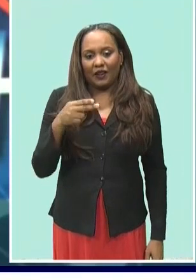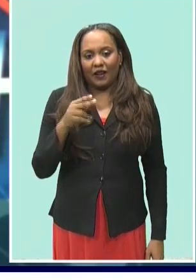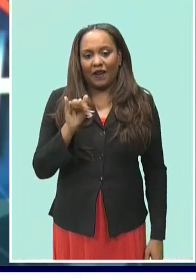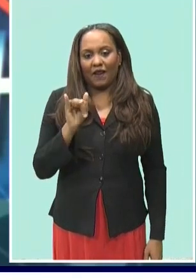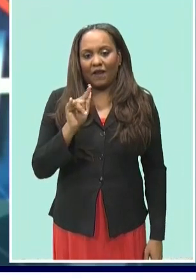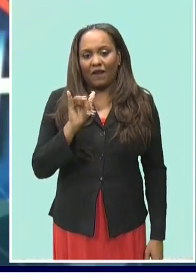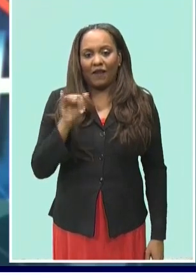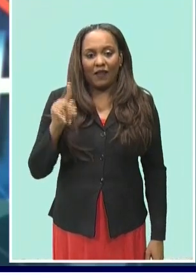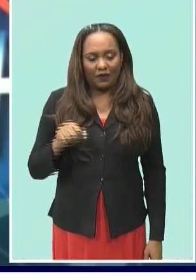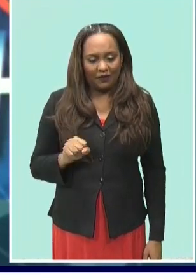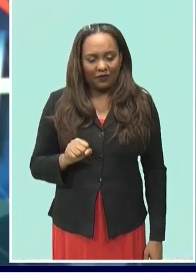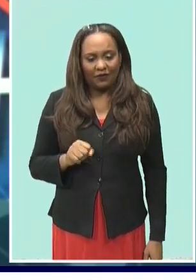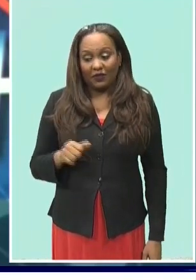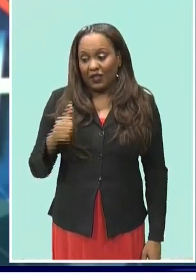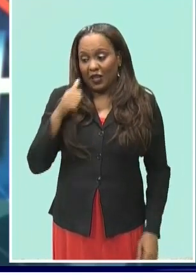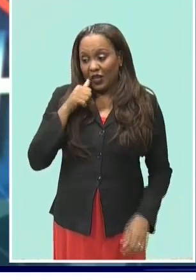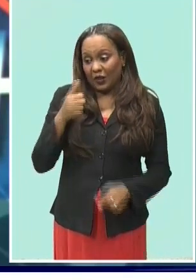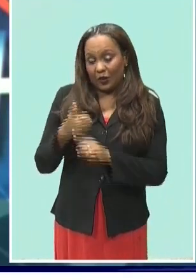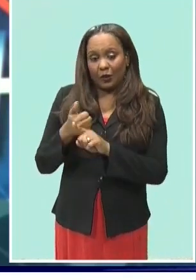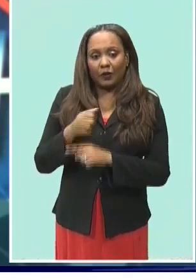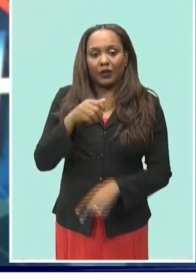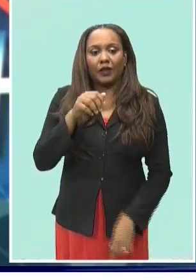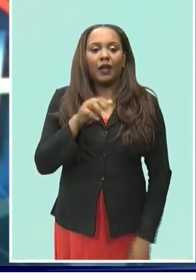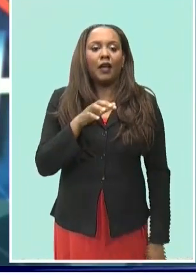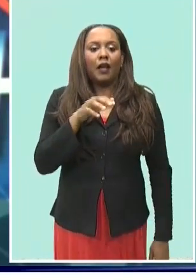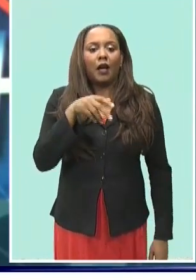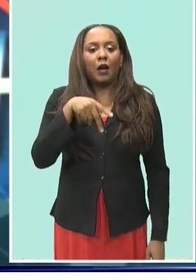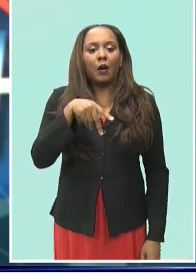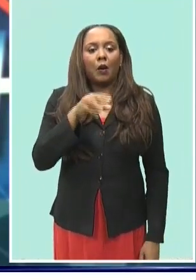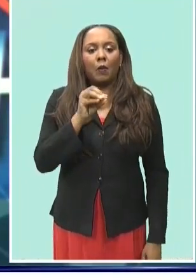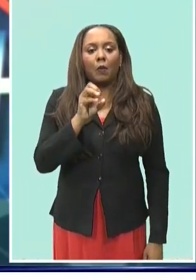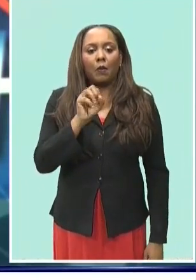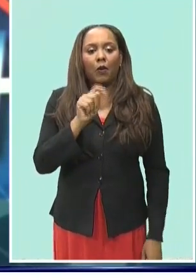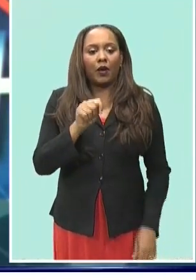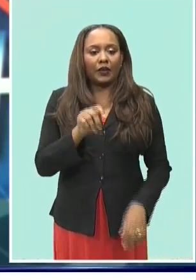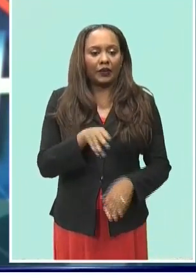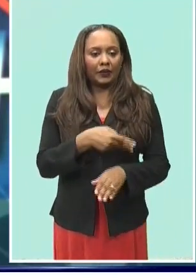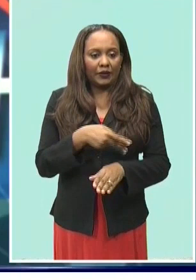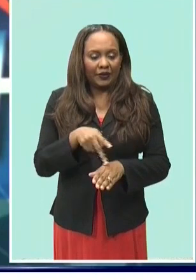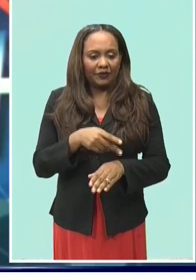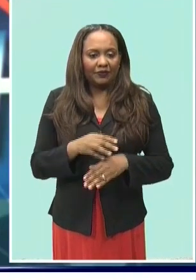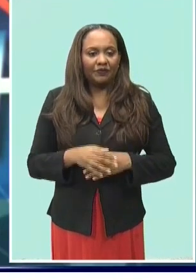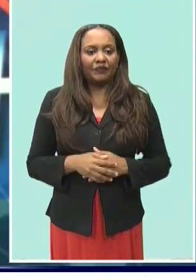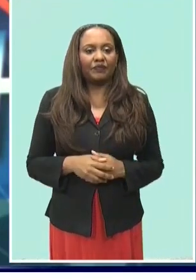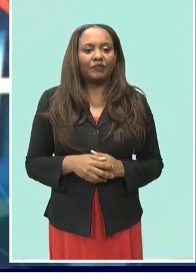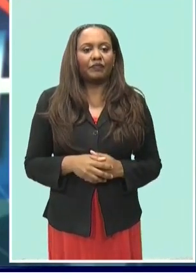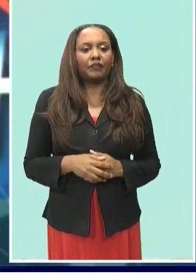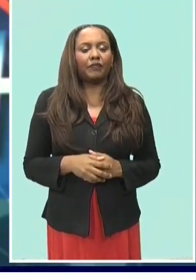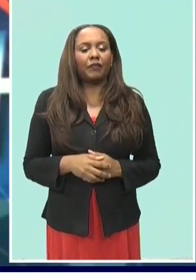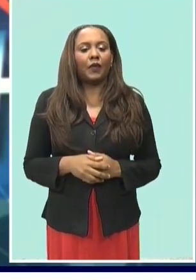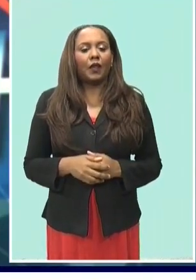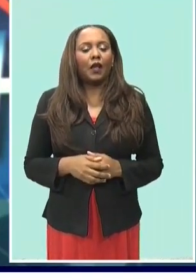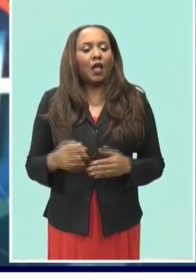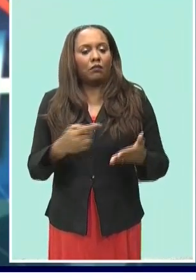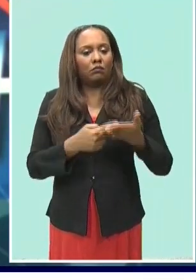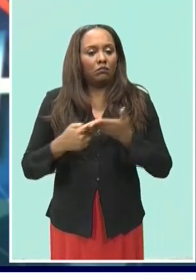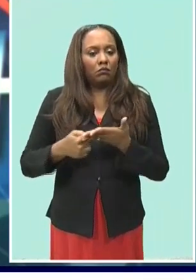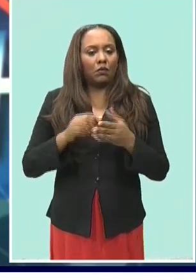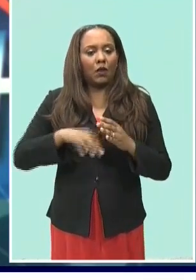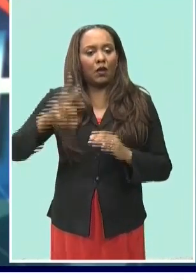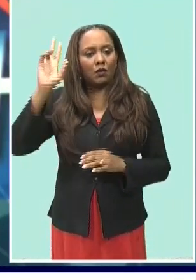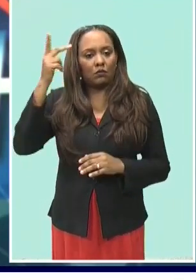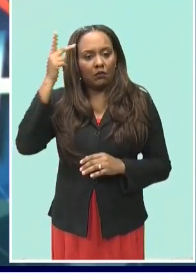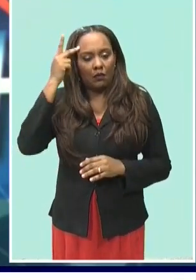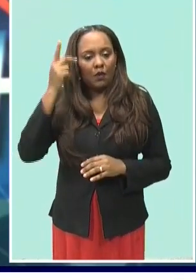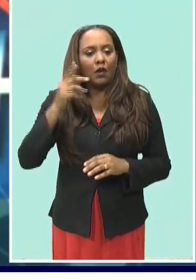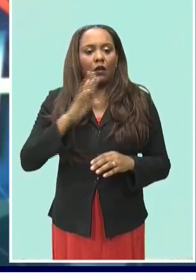been debating changes to the customs laws that impact how the island deals with terrorism. Minister of Information, Broadcasting and